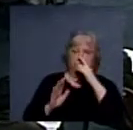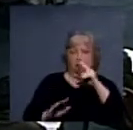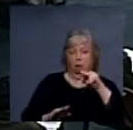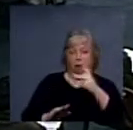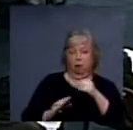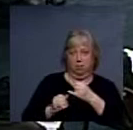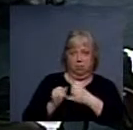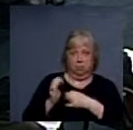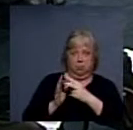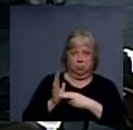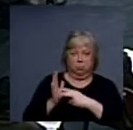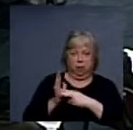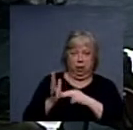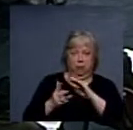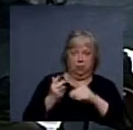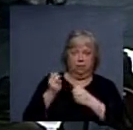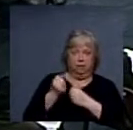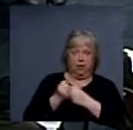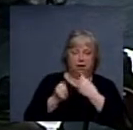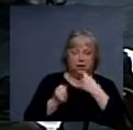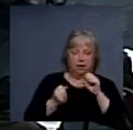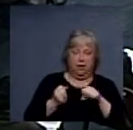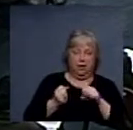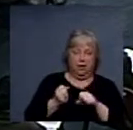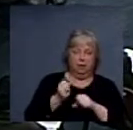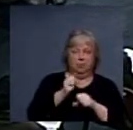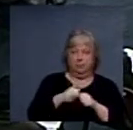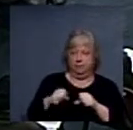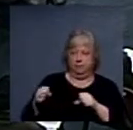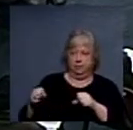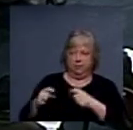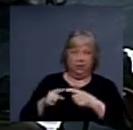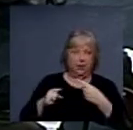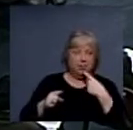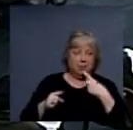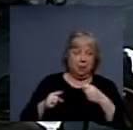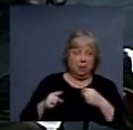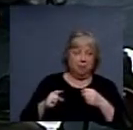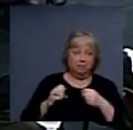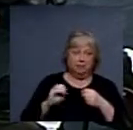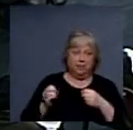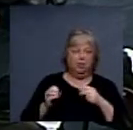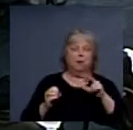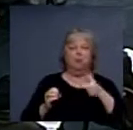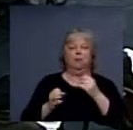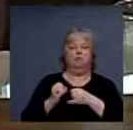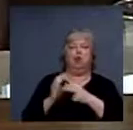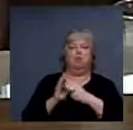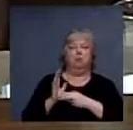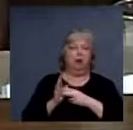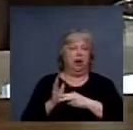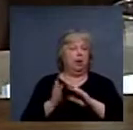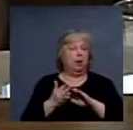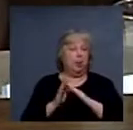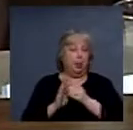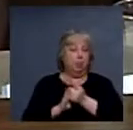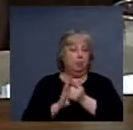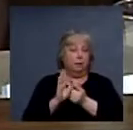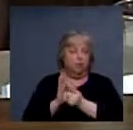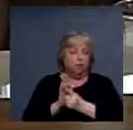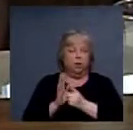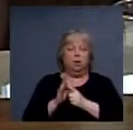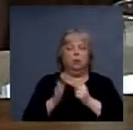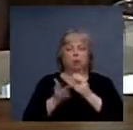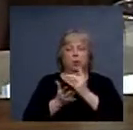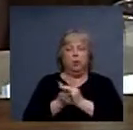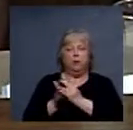this ordinance on third and final reading. All in favor indicate by saying aye. Aye. Opposed, say nay. Third and final reading, please. An ordinance to approve a planned